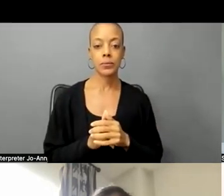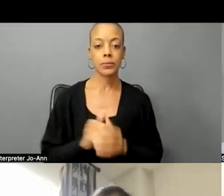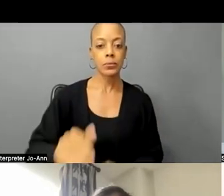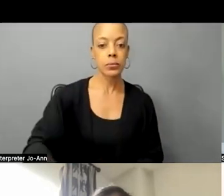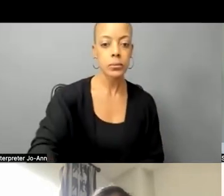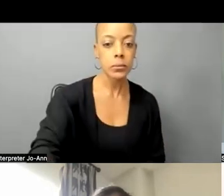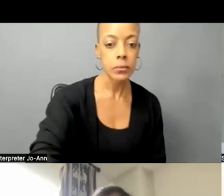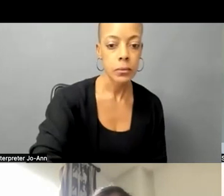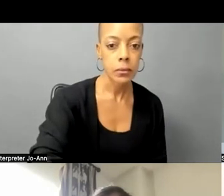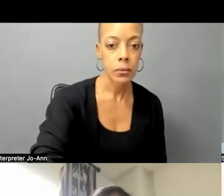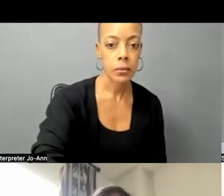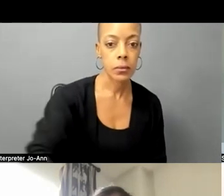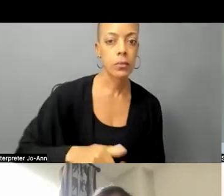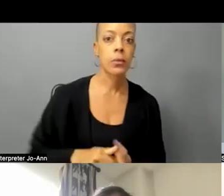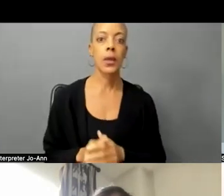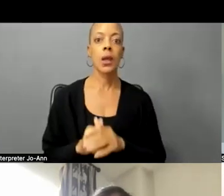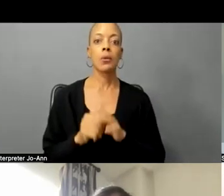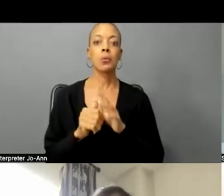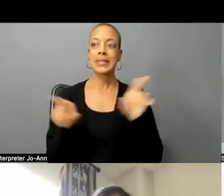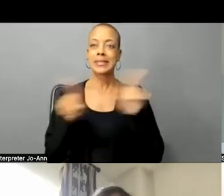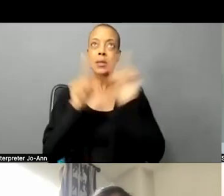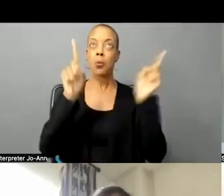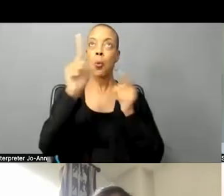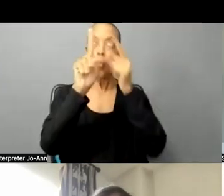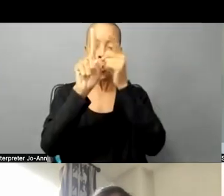to find common ground with each other,